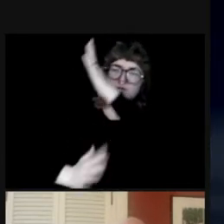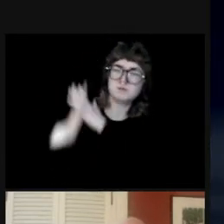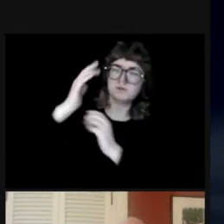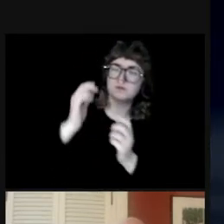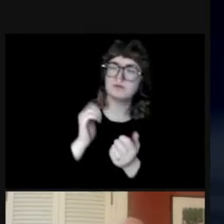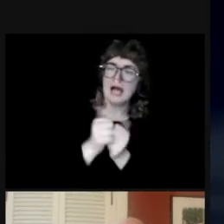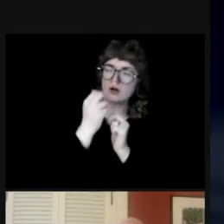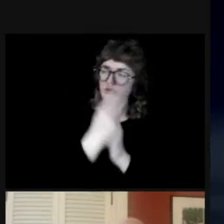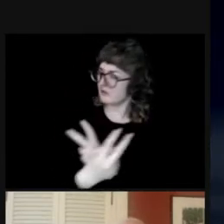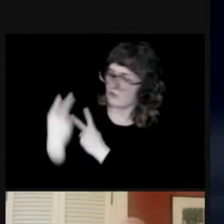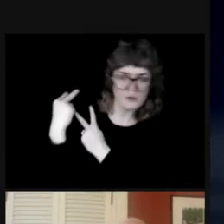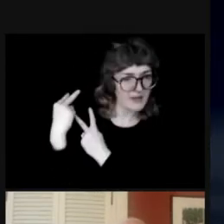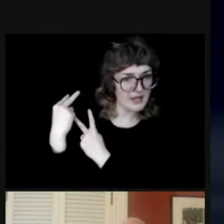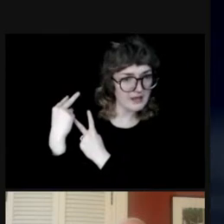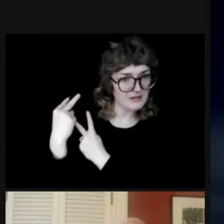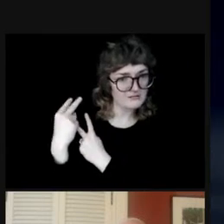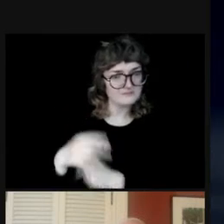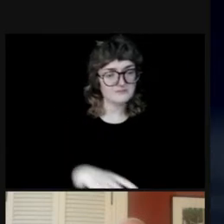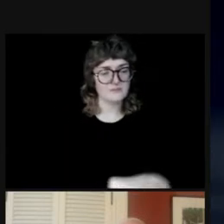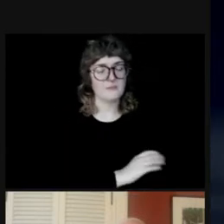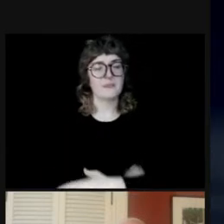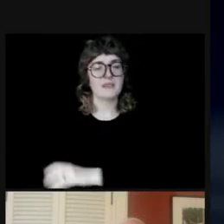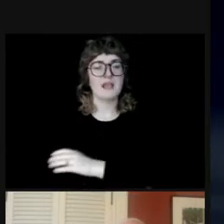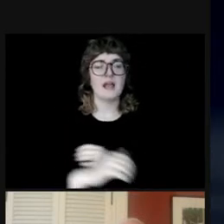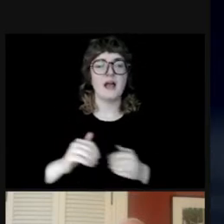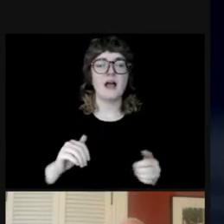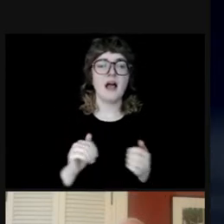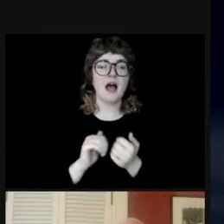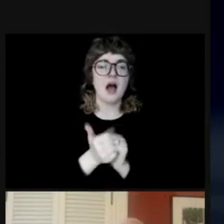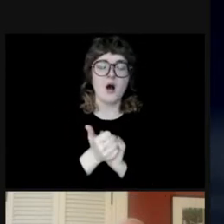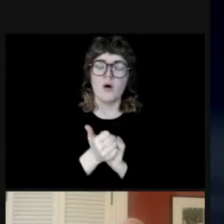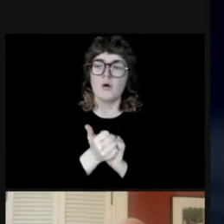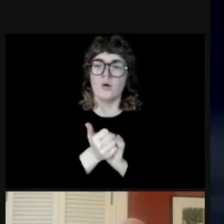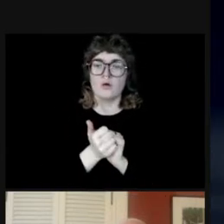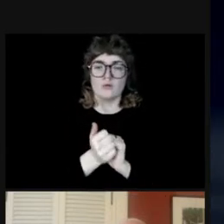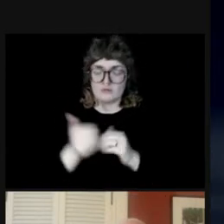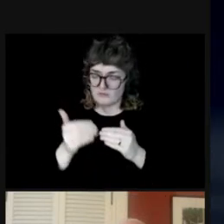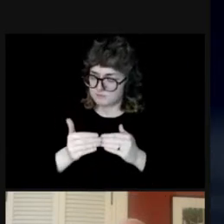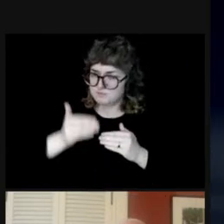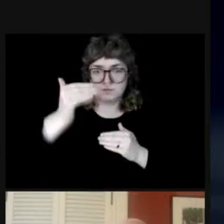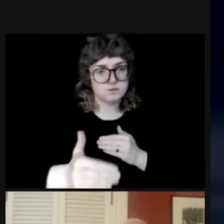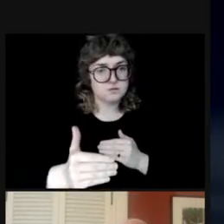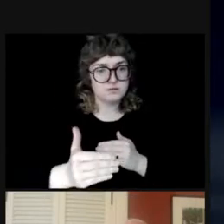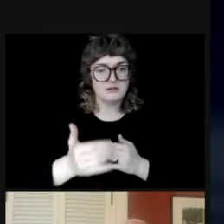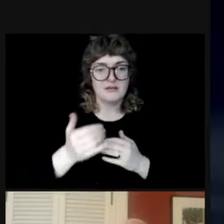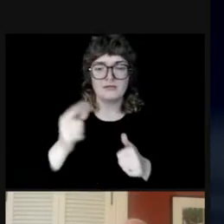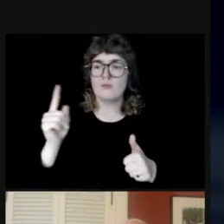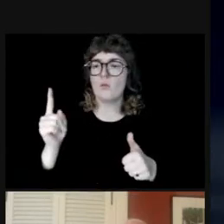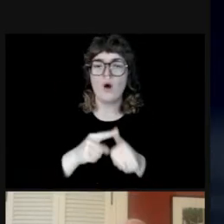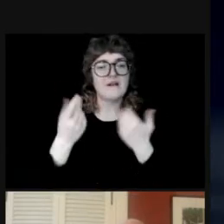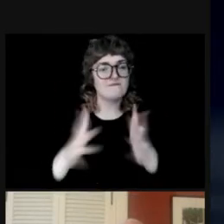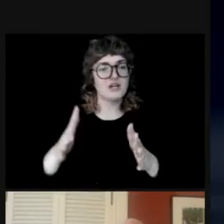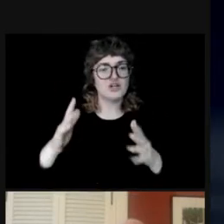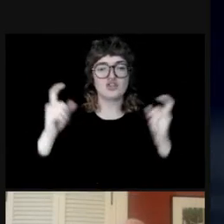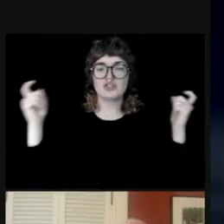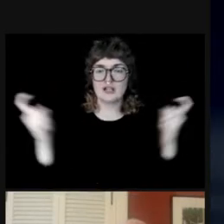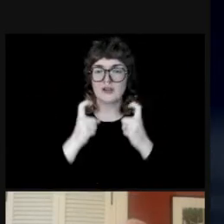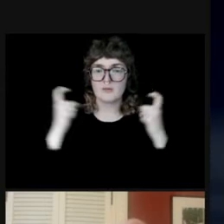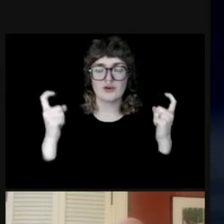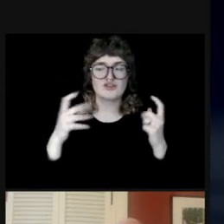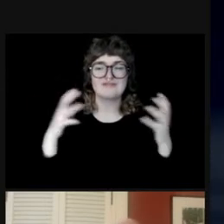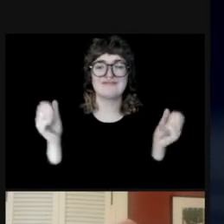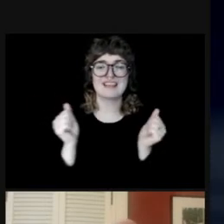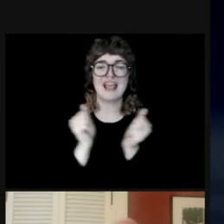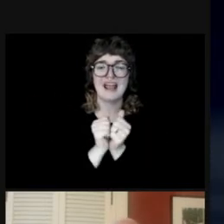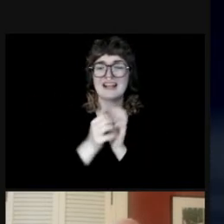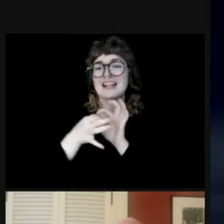can we get beyond the one-and-done celebrations and get the public to engage all of Maryland's history, the good